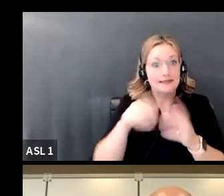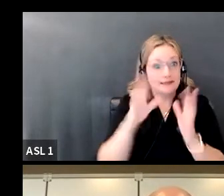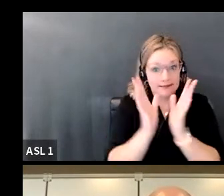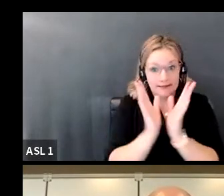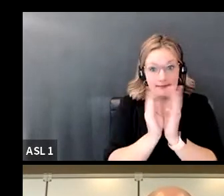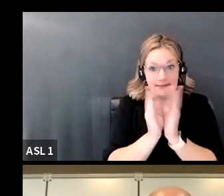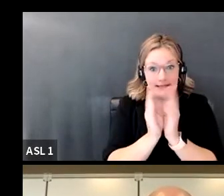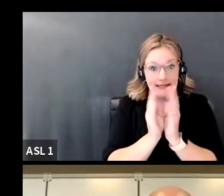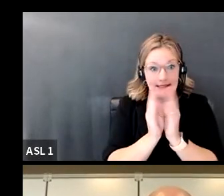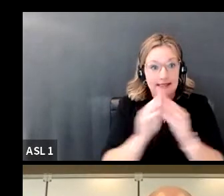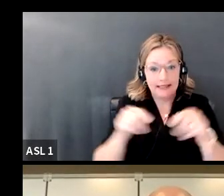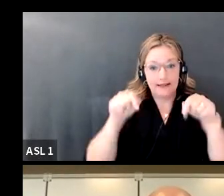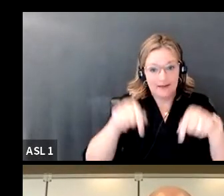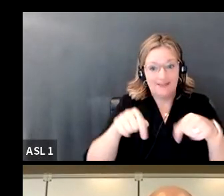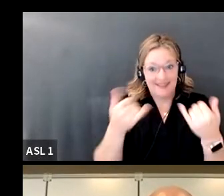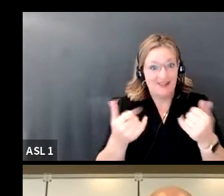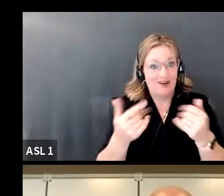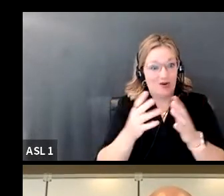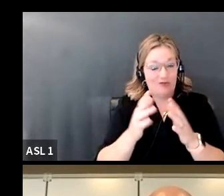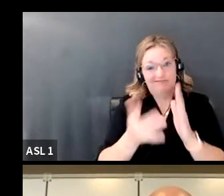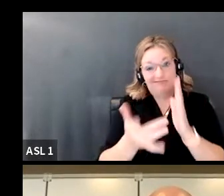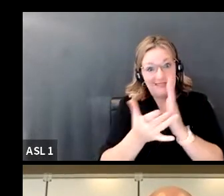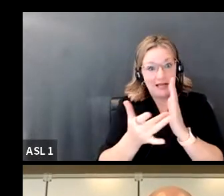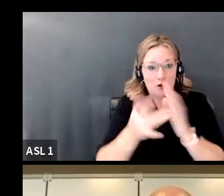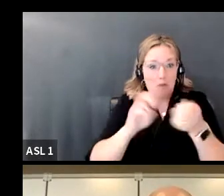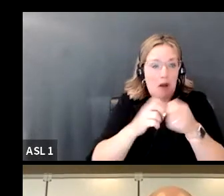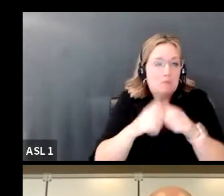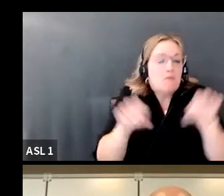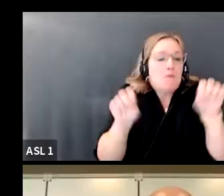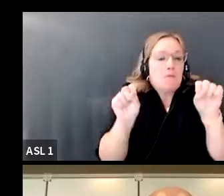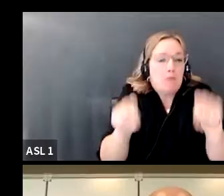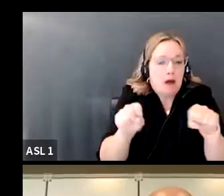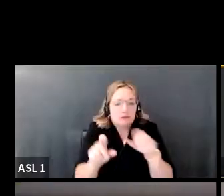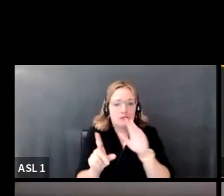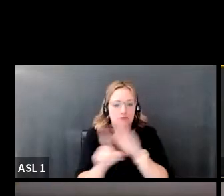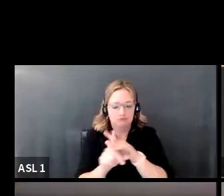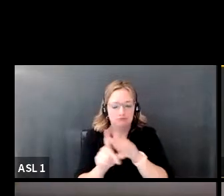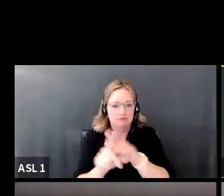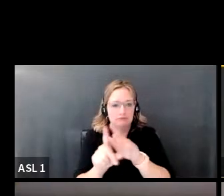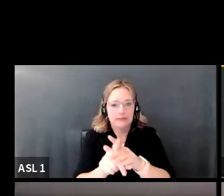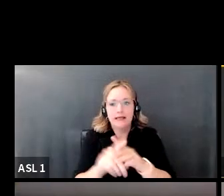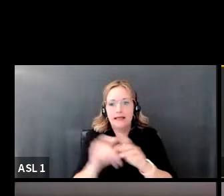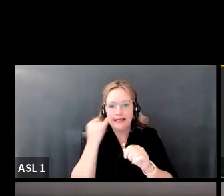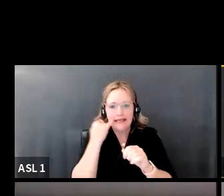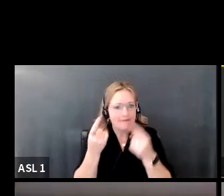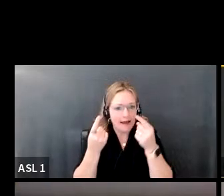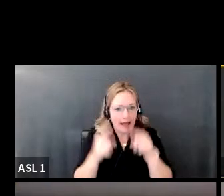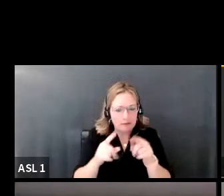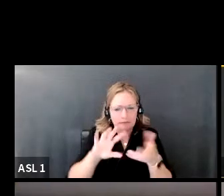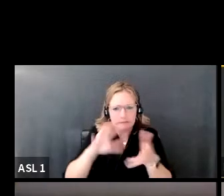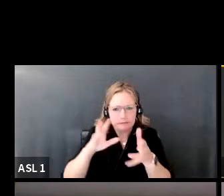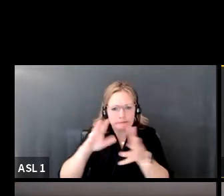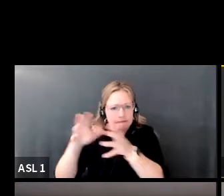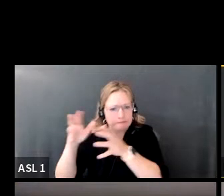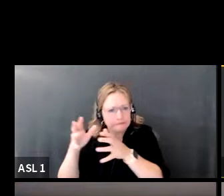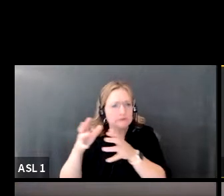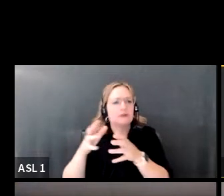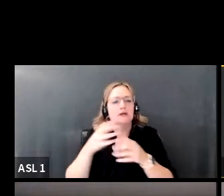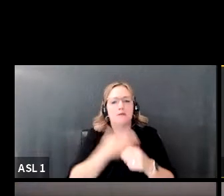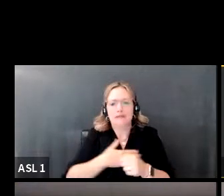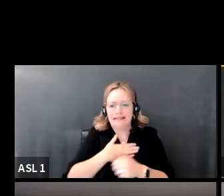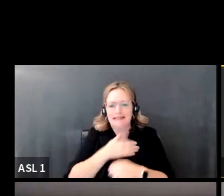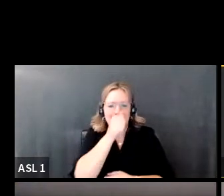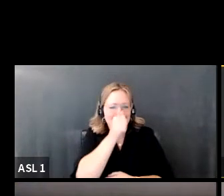caution there is a possibility of technical difficulties should we receive any disruptions i would ask that everyone remain